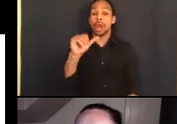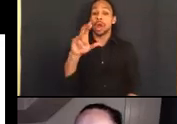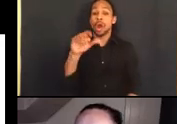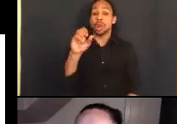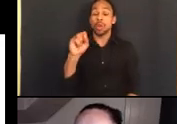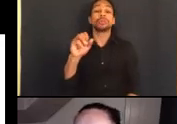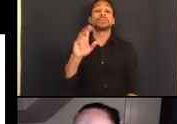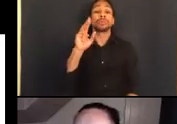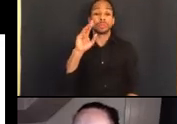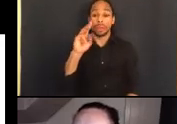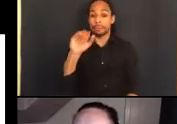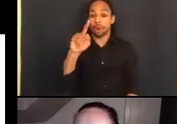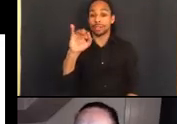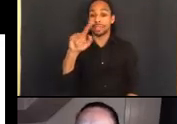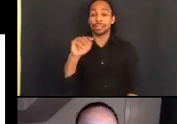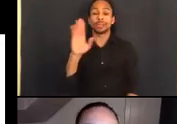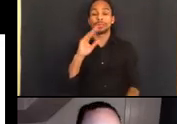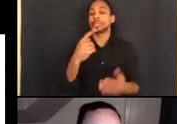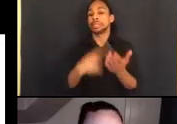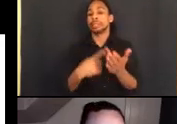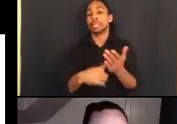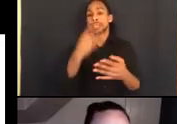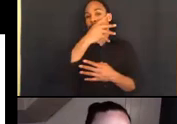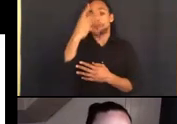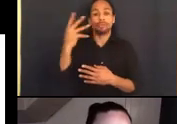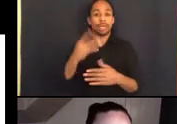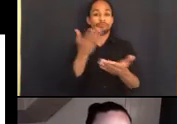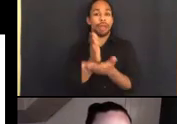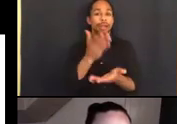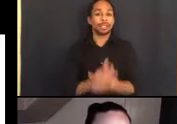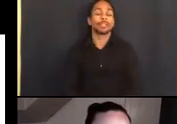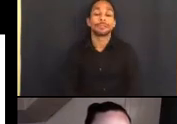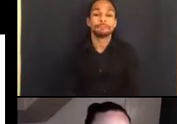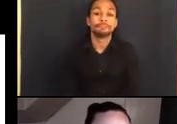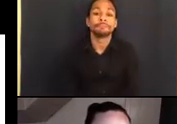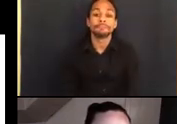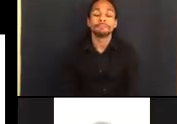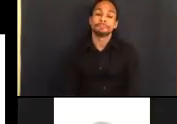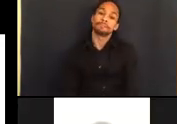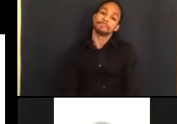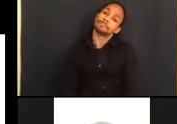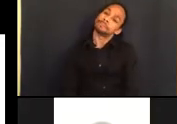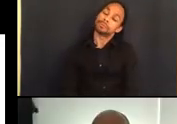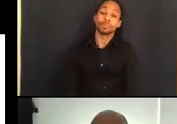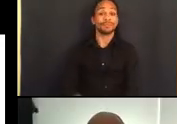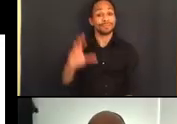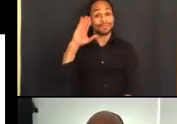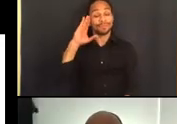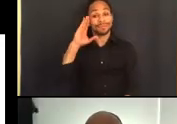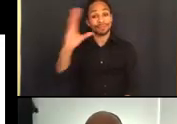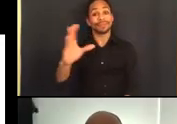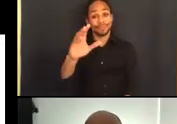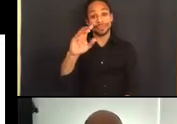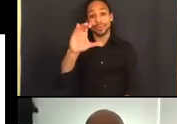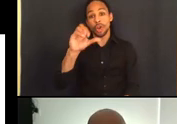rights. And our first speaker is Carlos Martinez. Hi, everyone. Honored to be here with this amazing